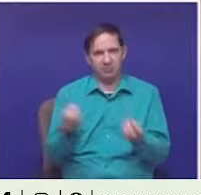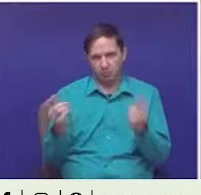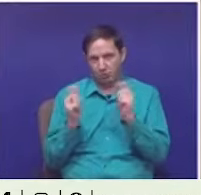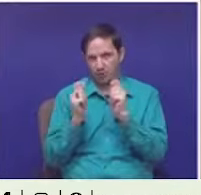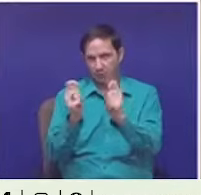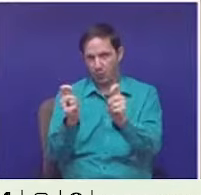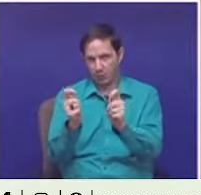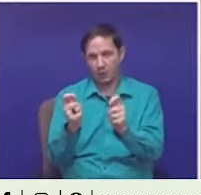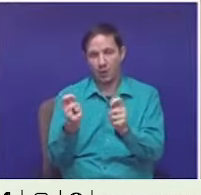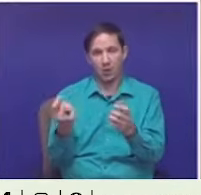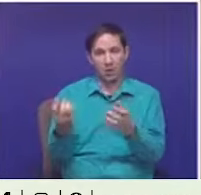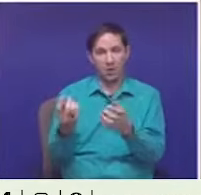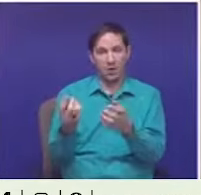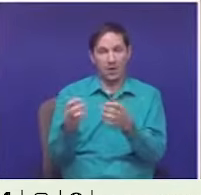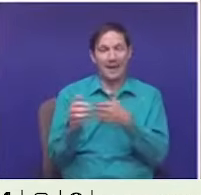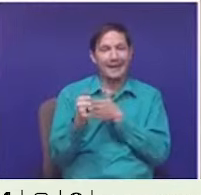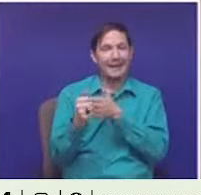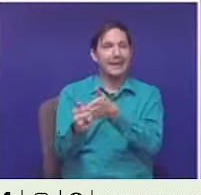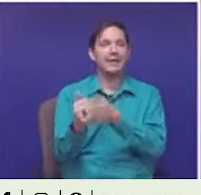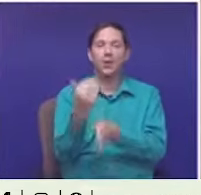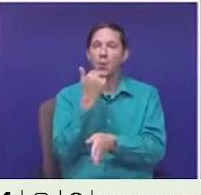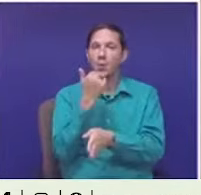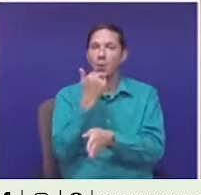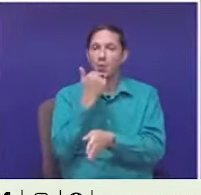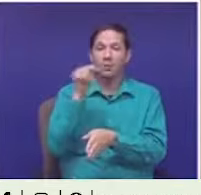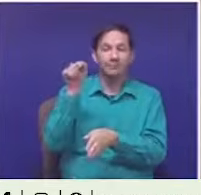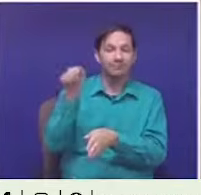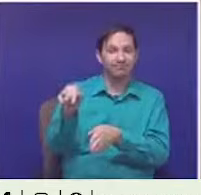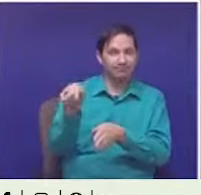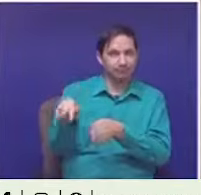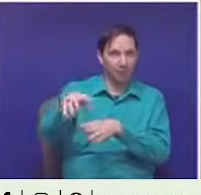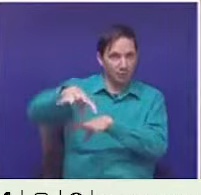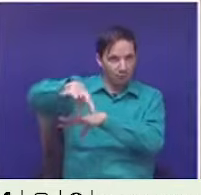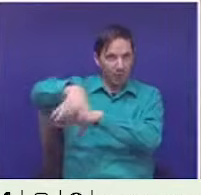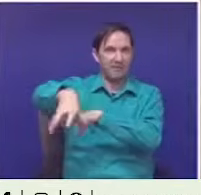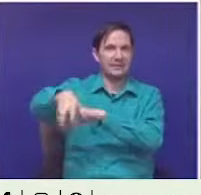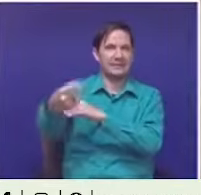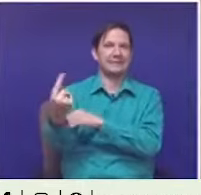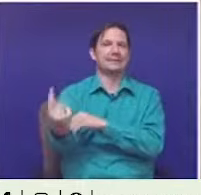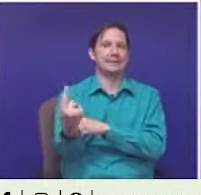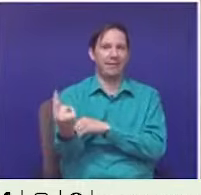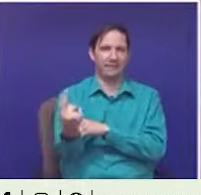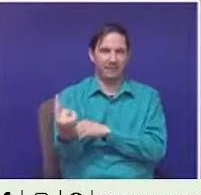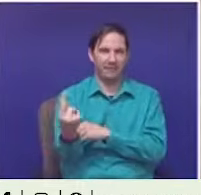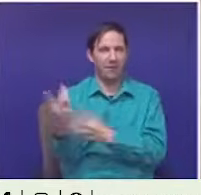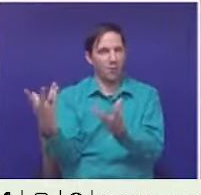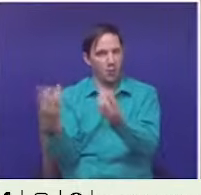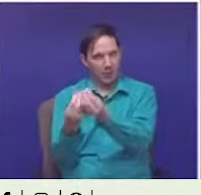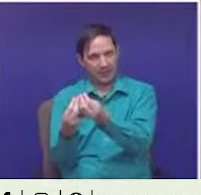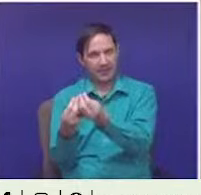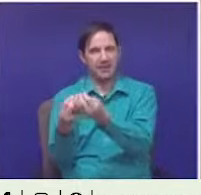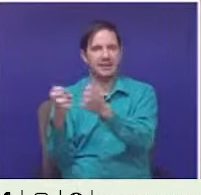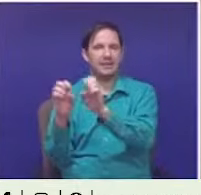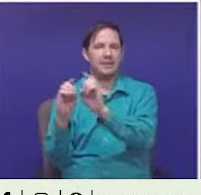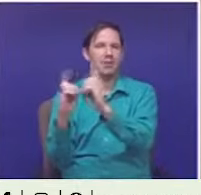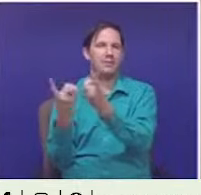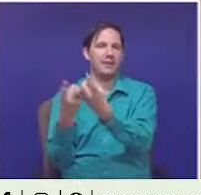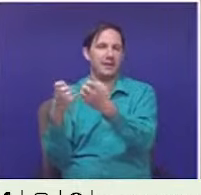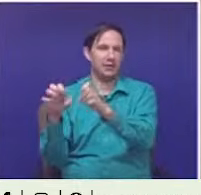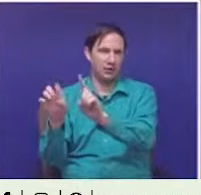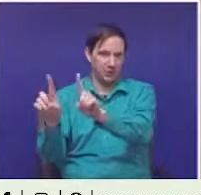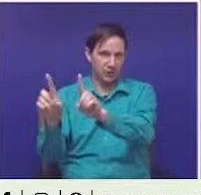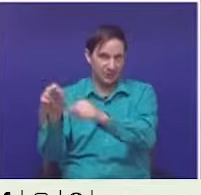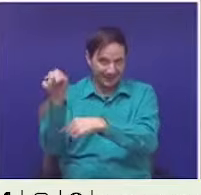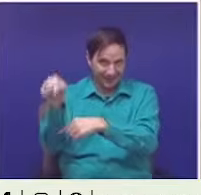provincial education departments and provincial education and provincial departments of transport, funded through provincial